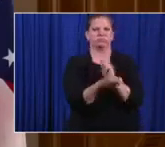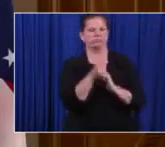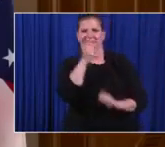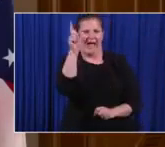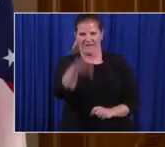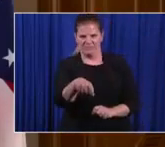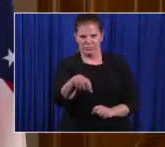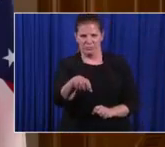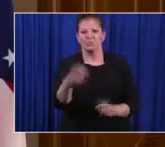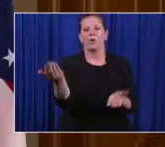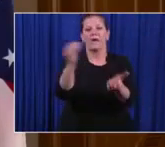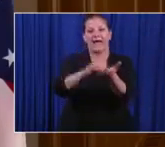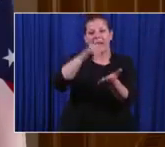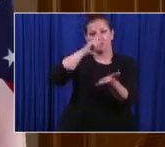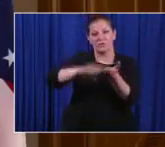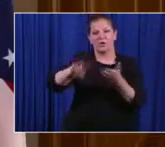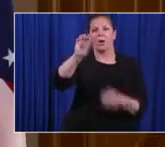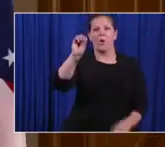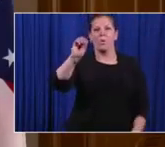odh.ohio.gov. That's